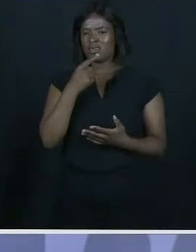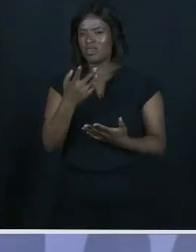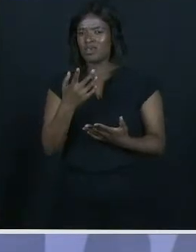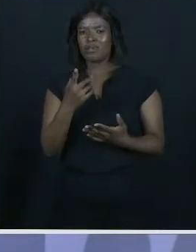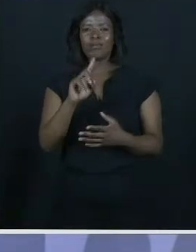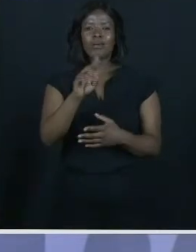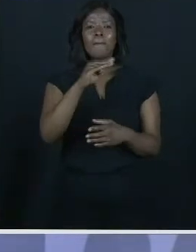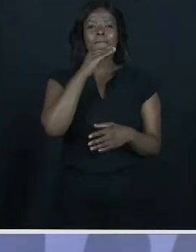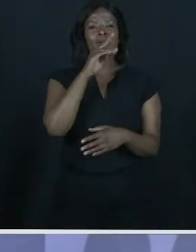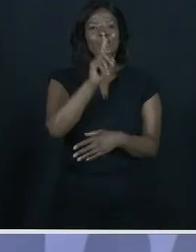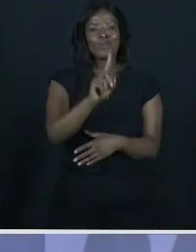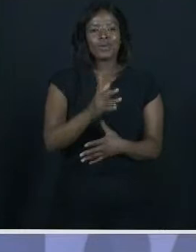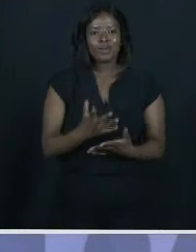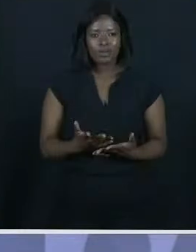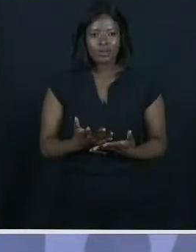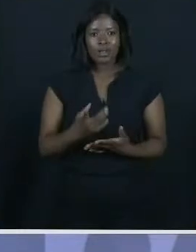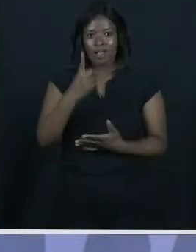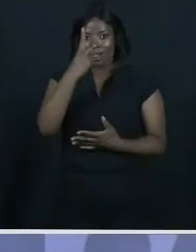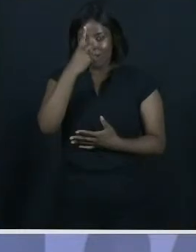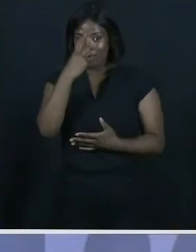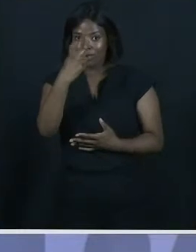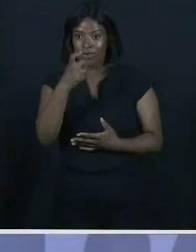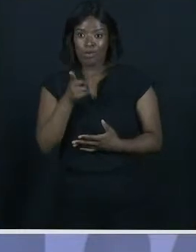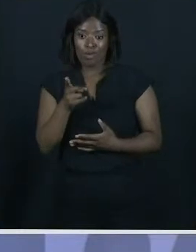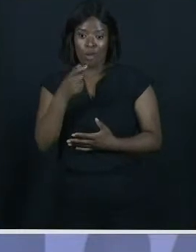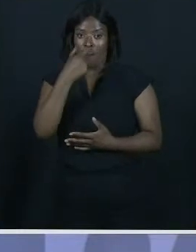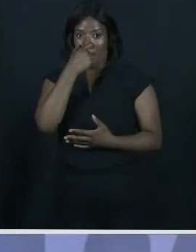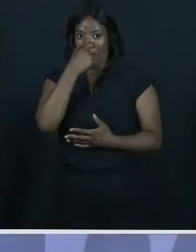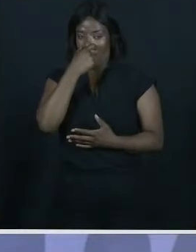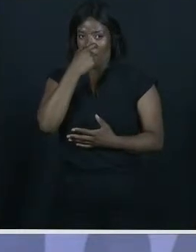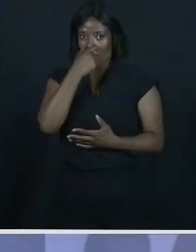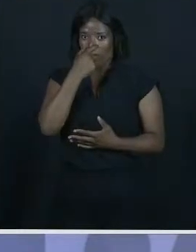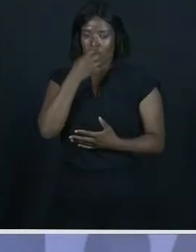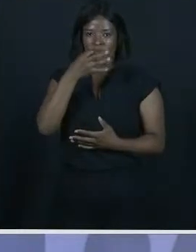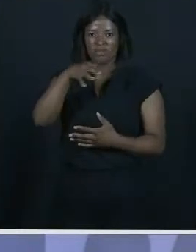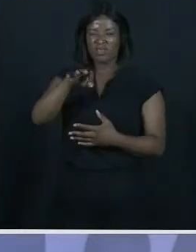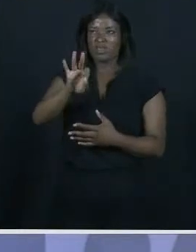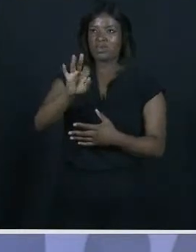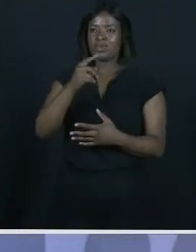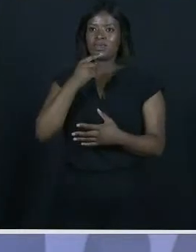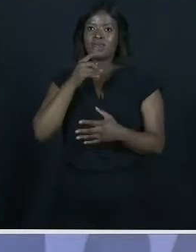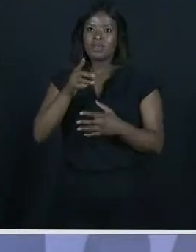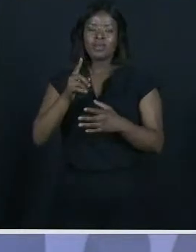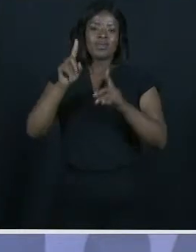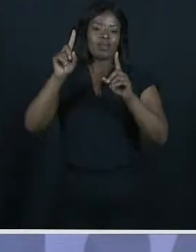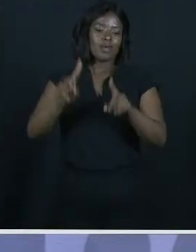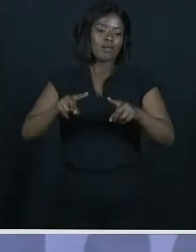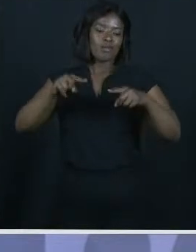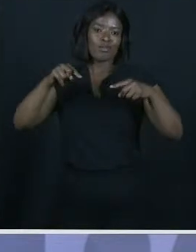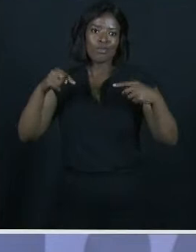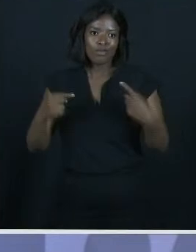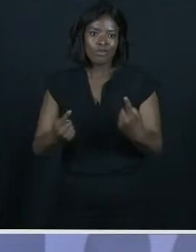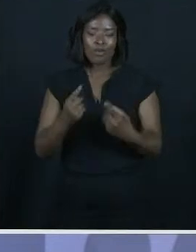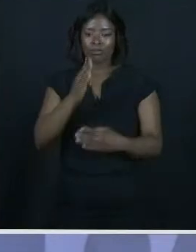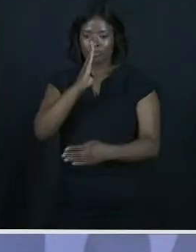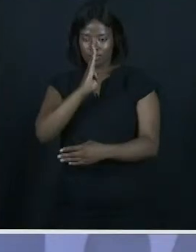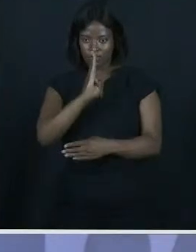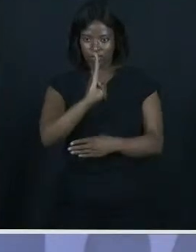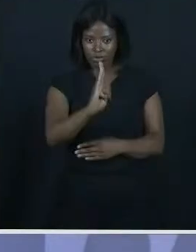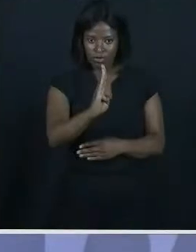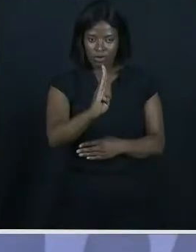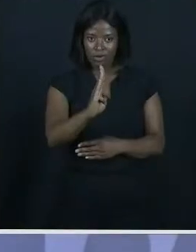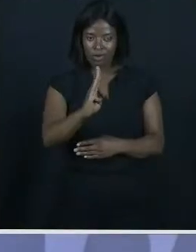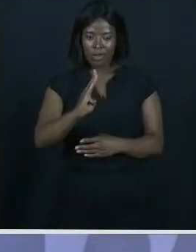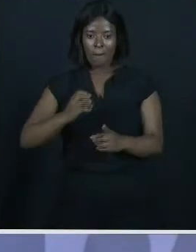that I believe that President Ramaphosa could not be more correct when he said that you cannot confront and